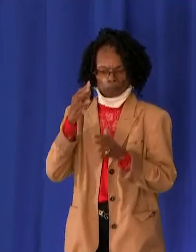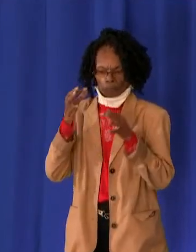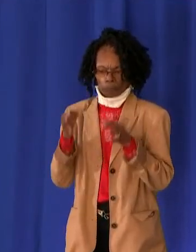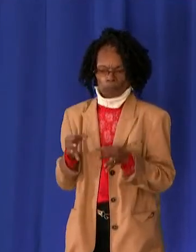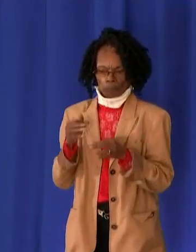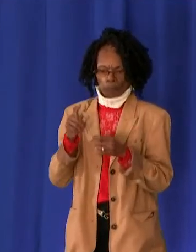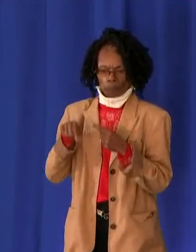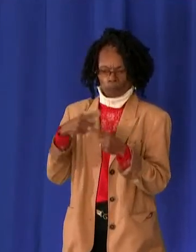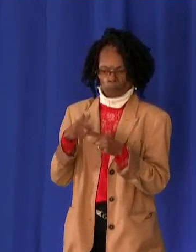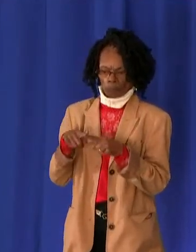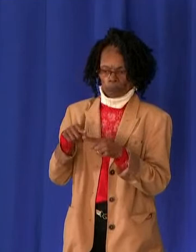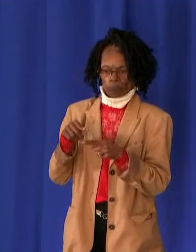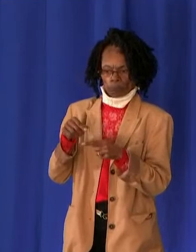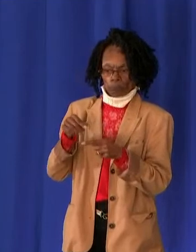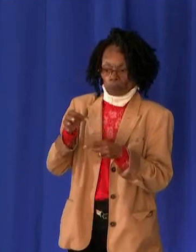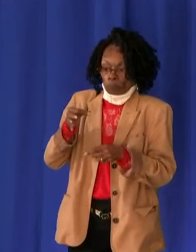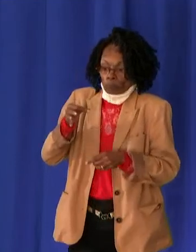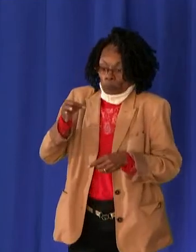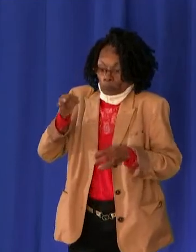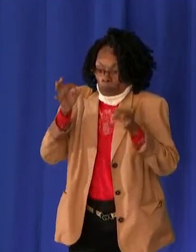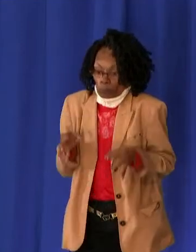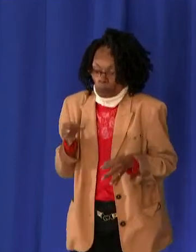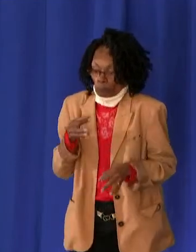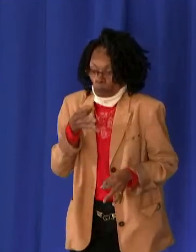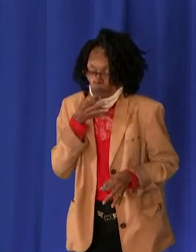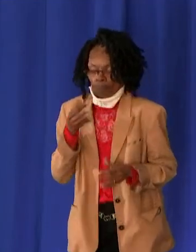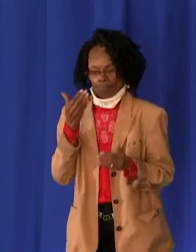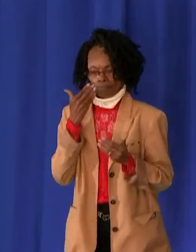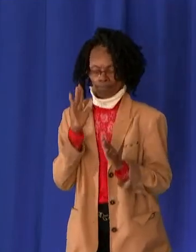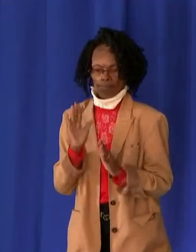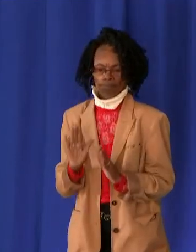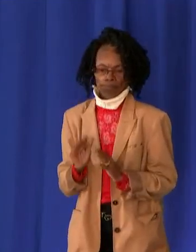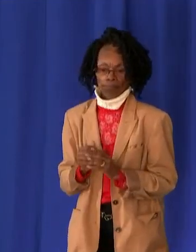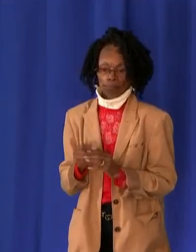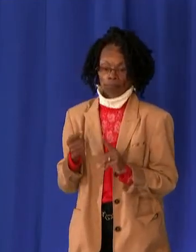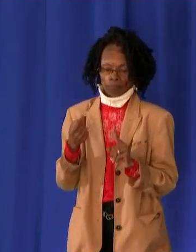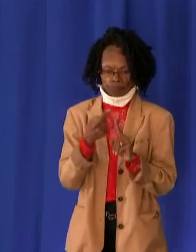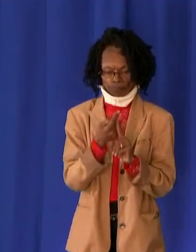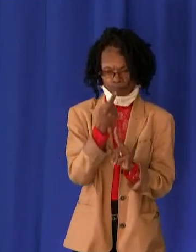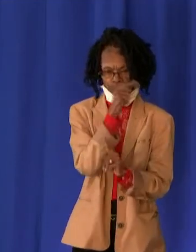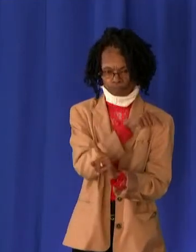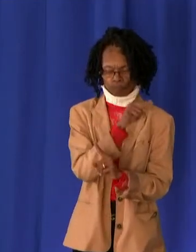have a decision about schools anytime soon. And then off-topic,